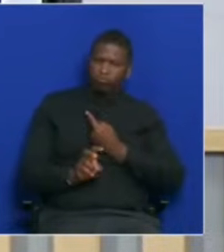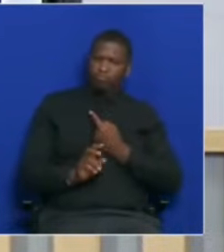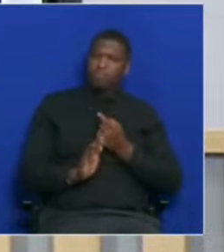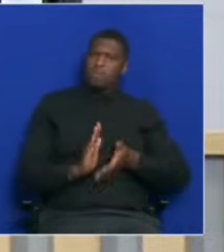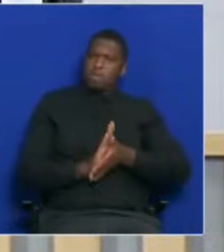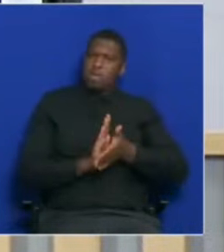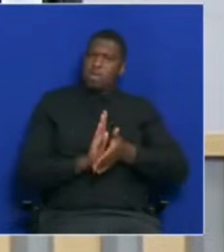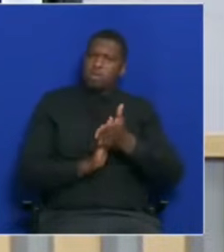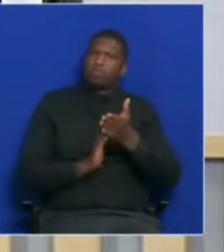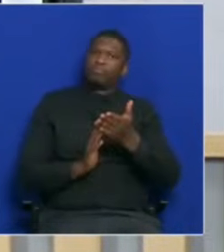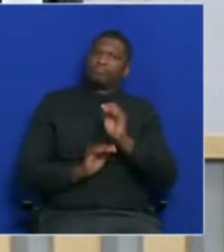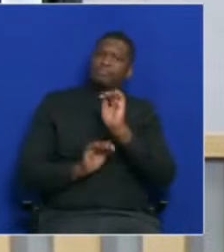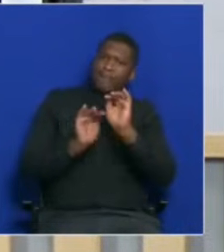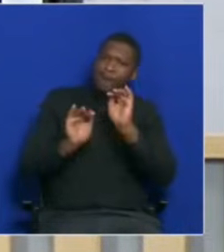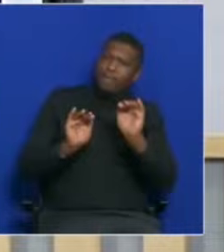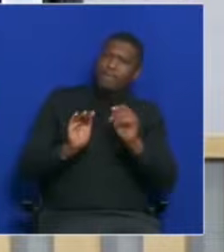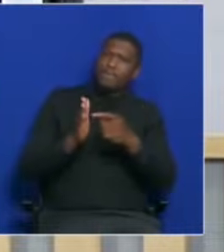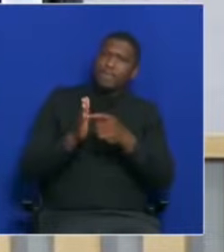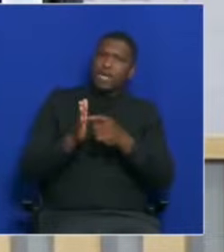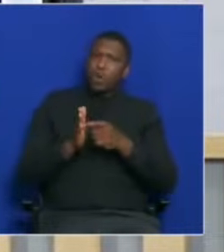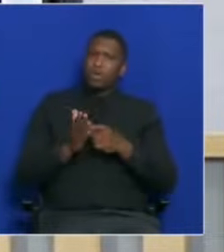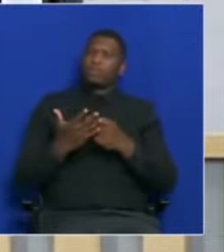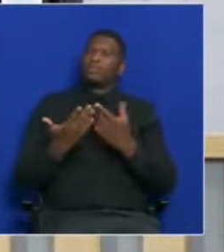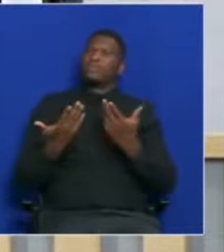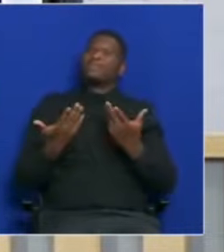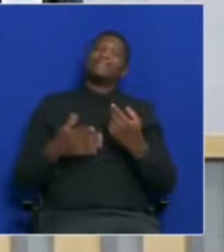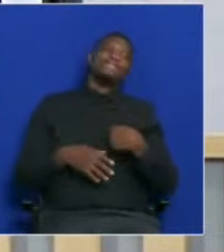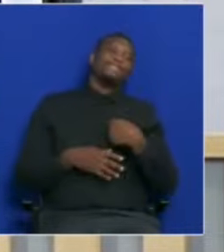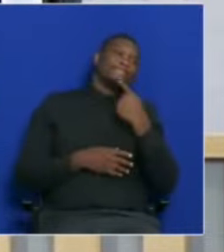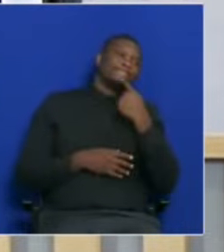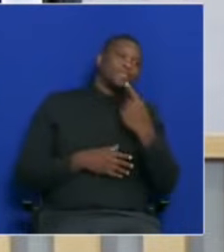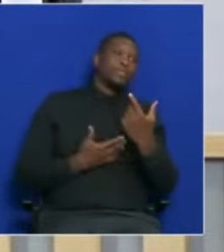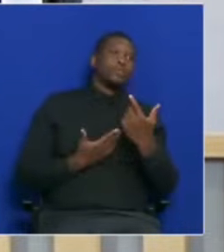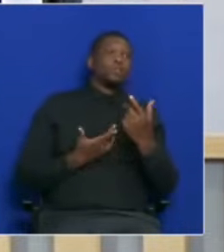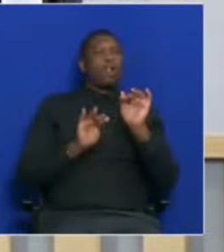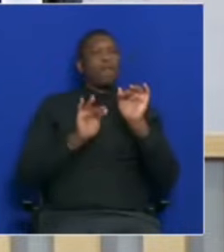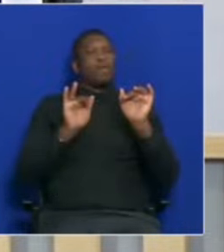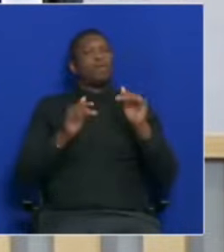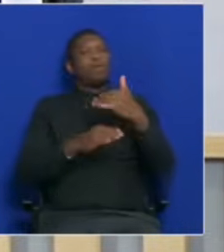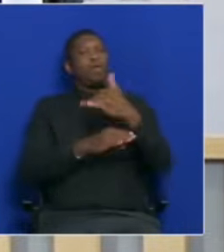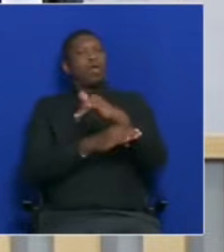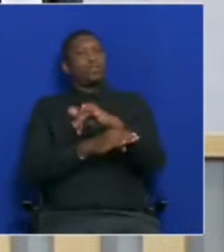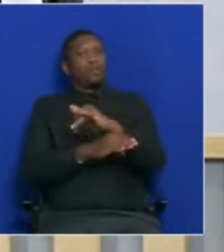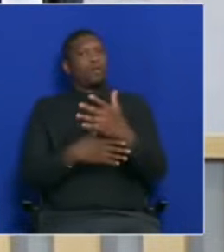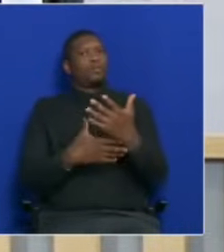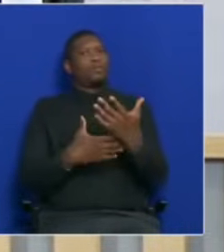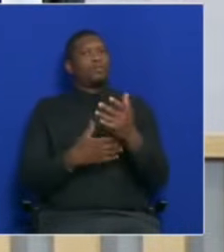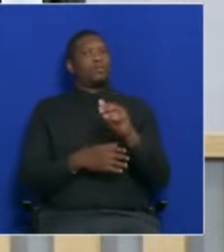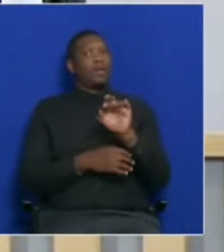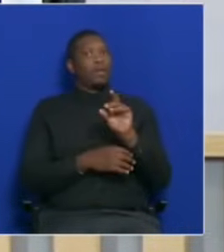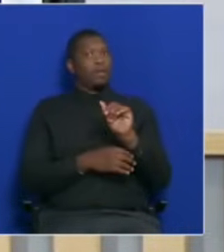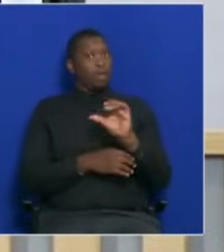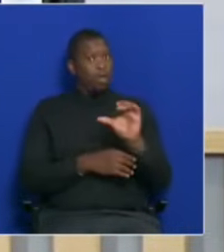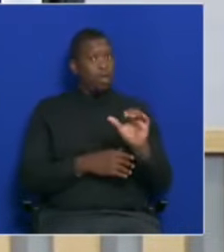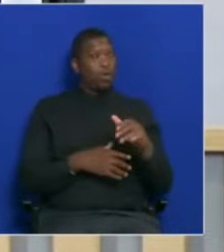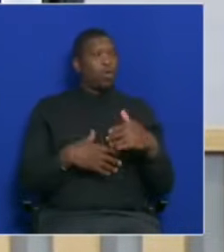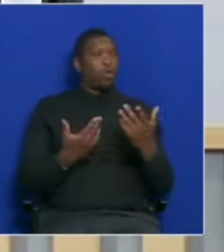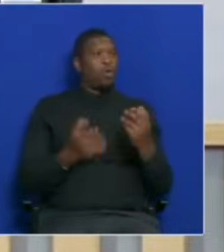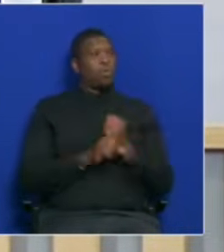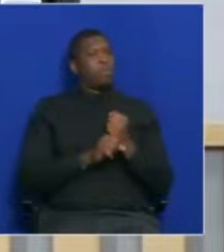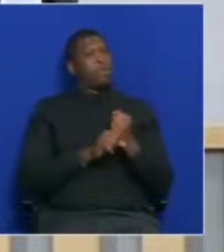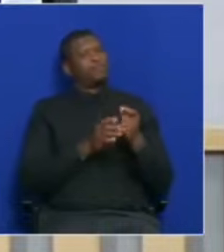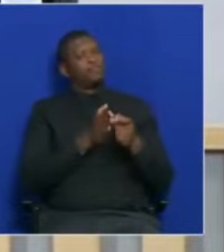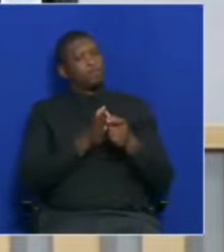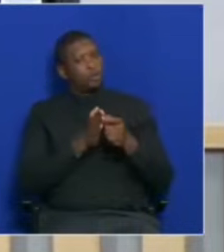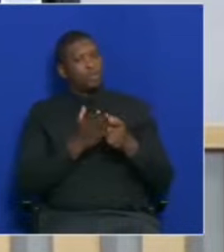requests to, let me say, people outside of IDEC, make requests, get information that